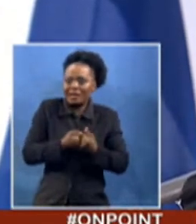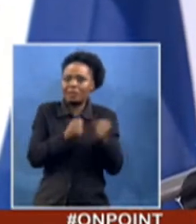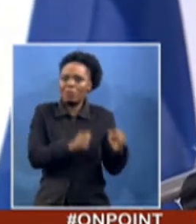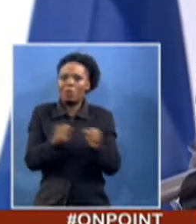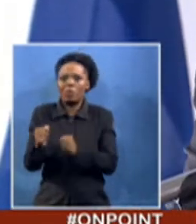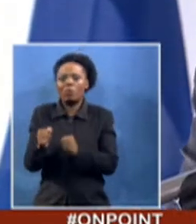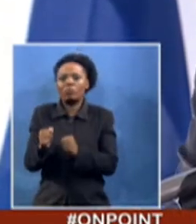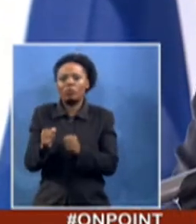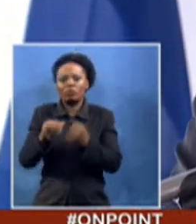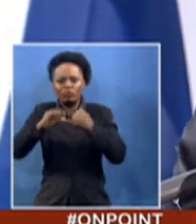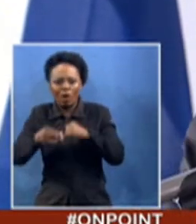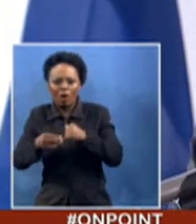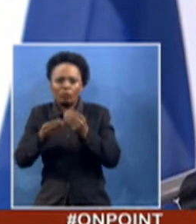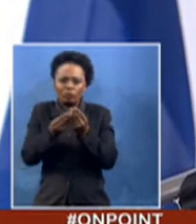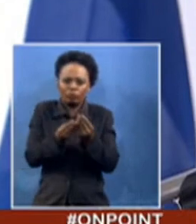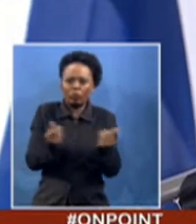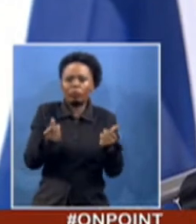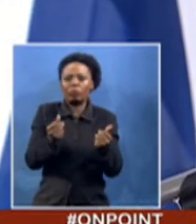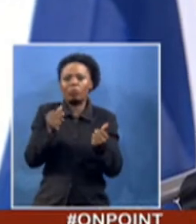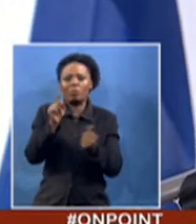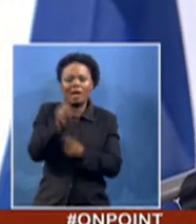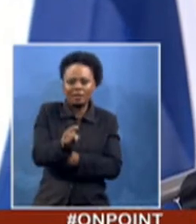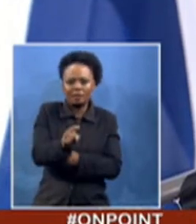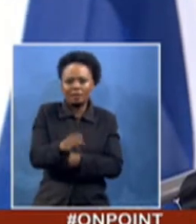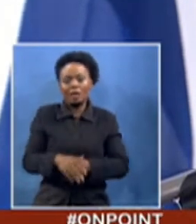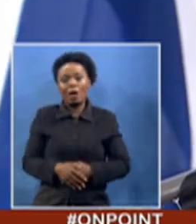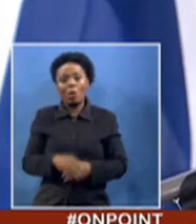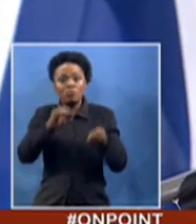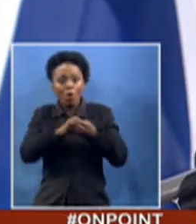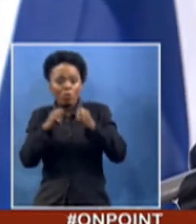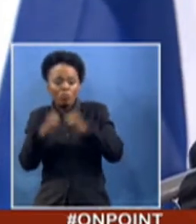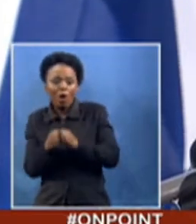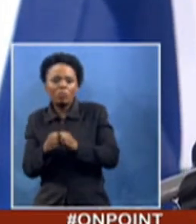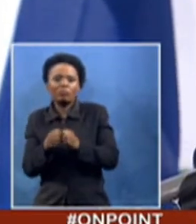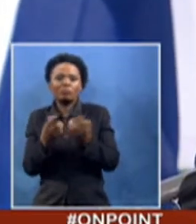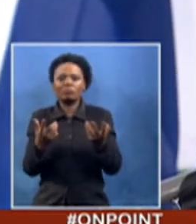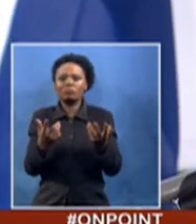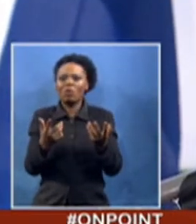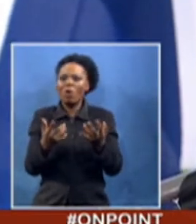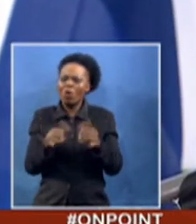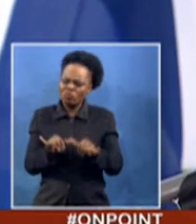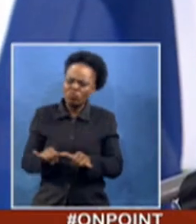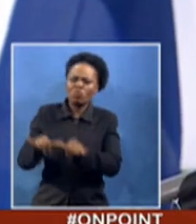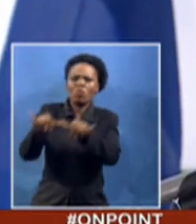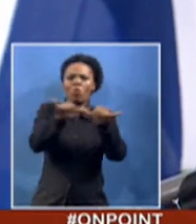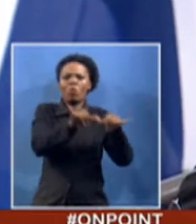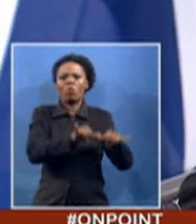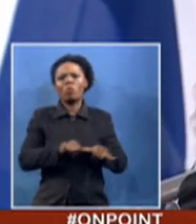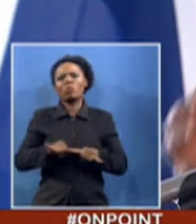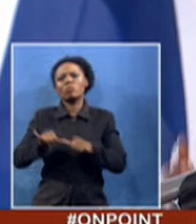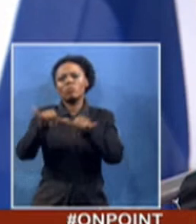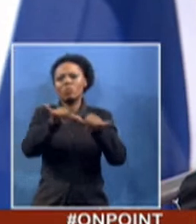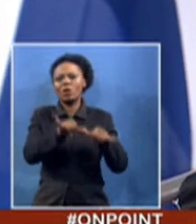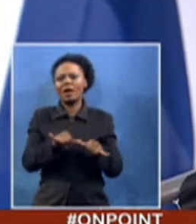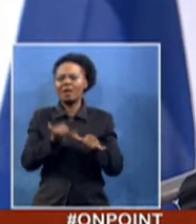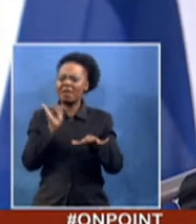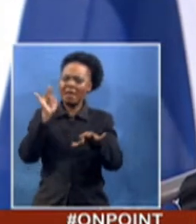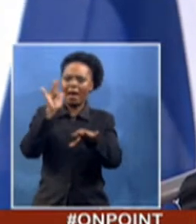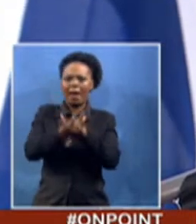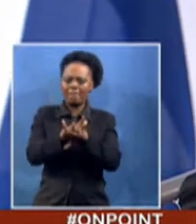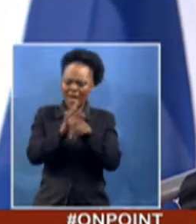overcome. These are problems common to all of us, and they impact on all of